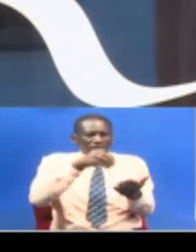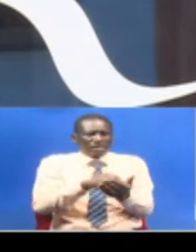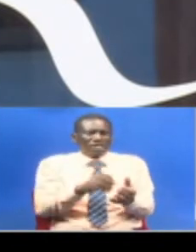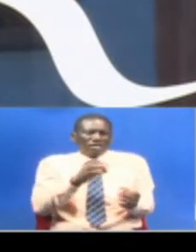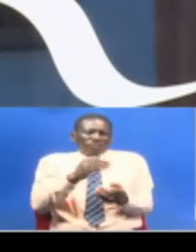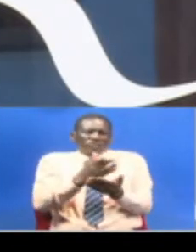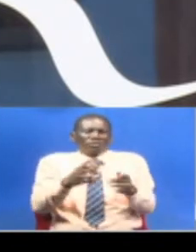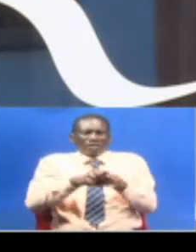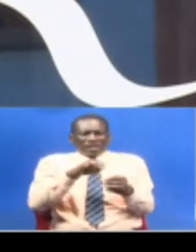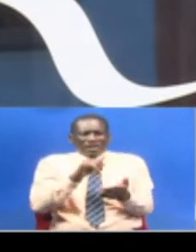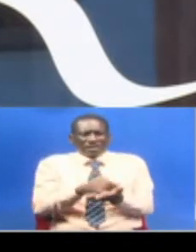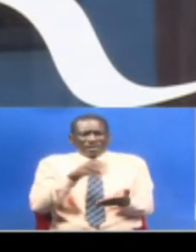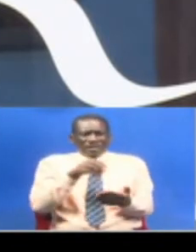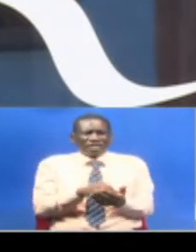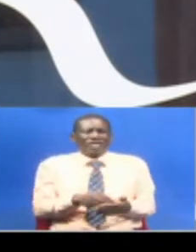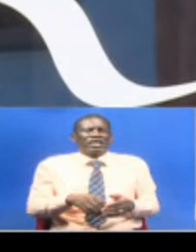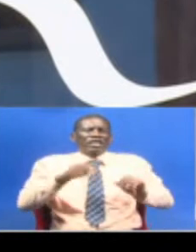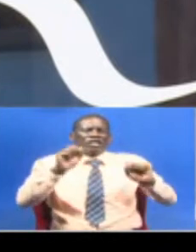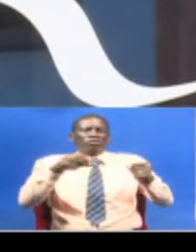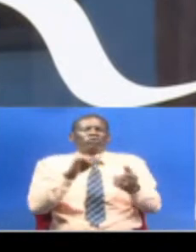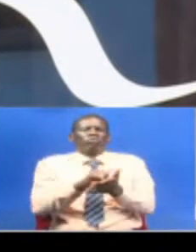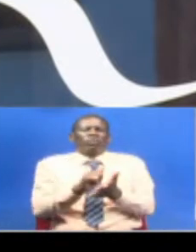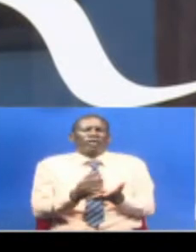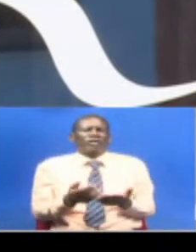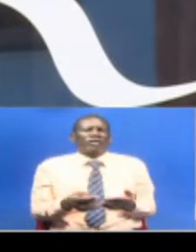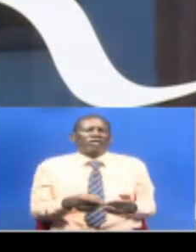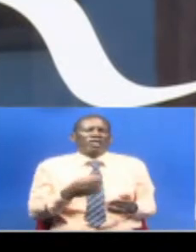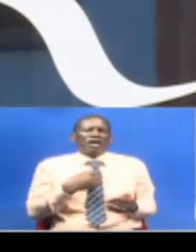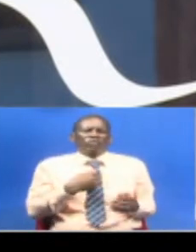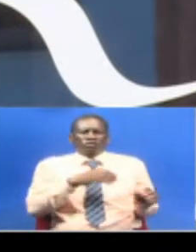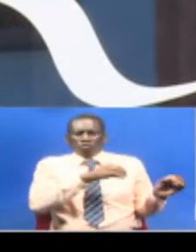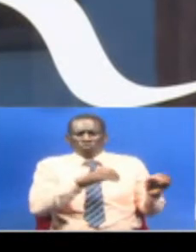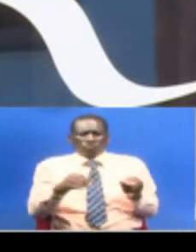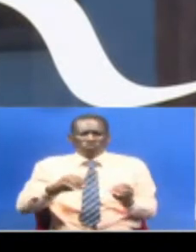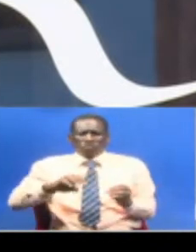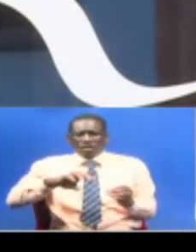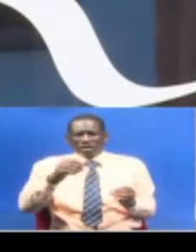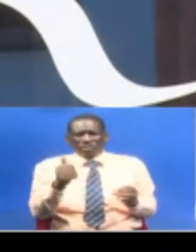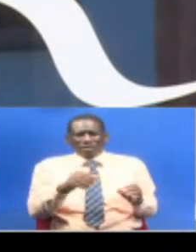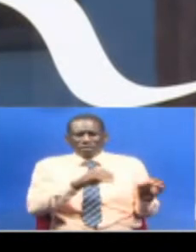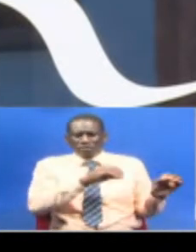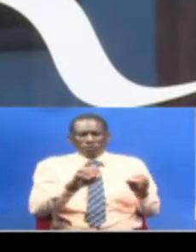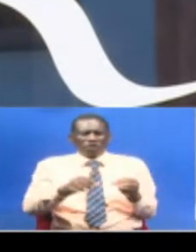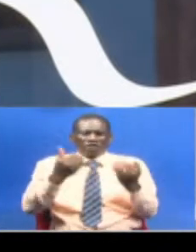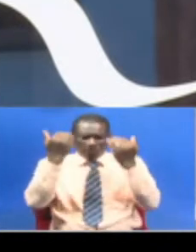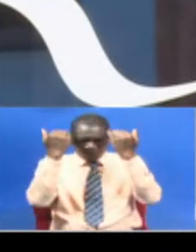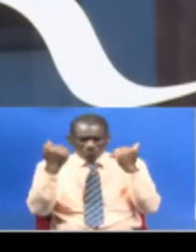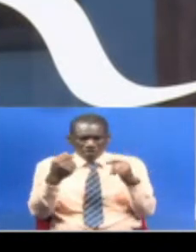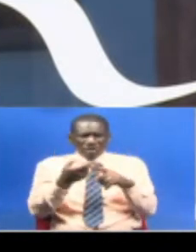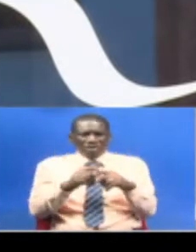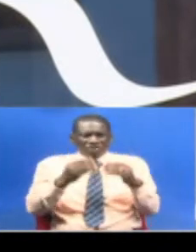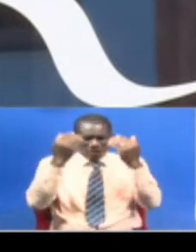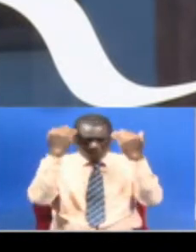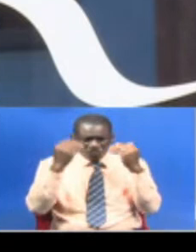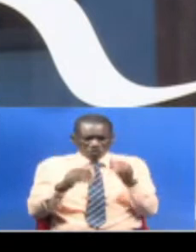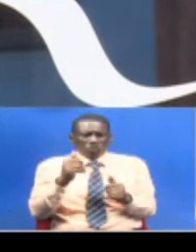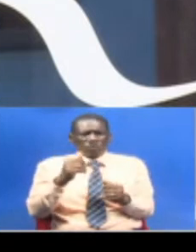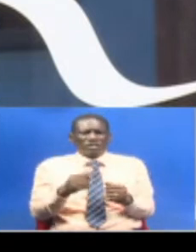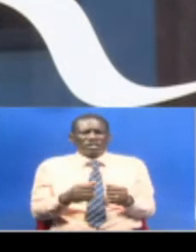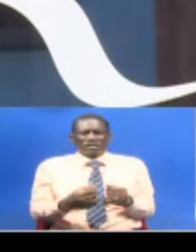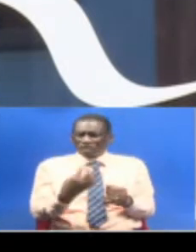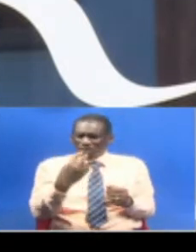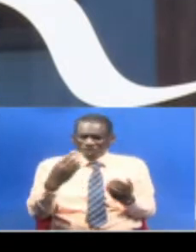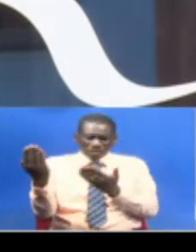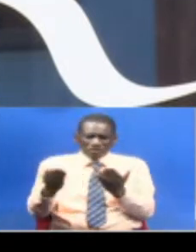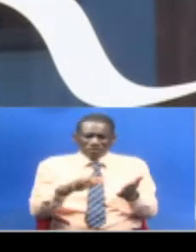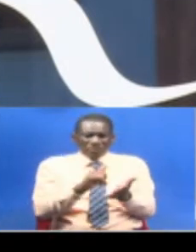again, it is likely that it has to go to another court, and then the court which is seized of the matter that particular